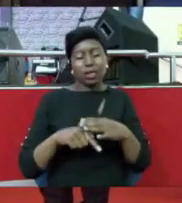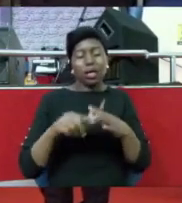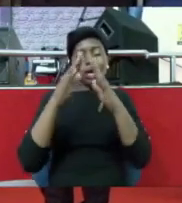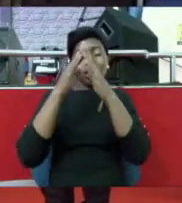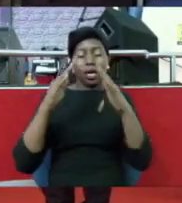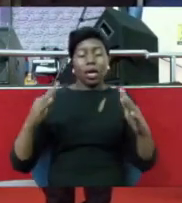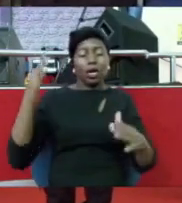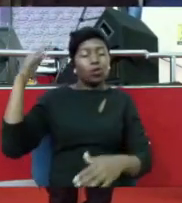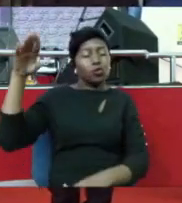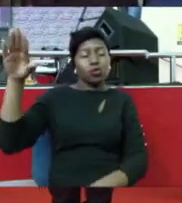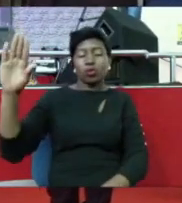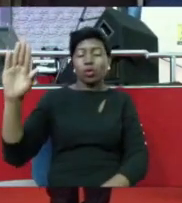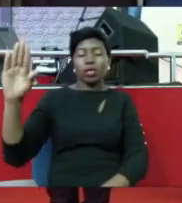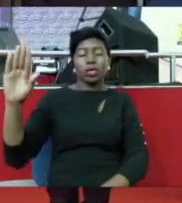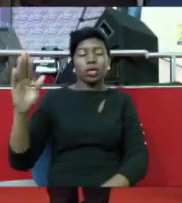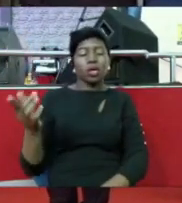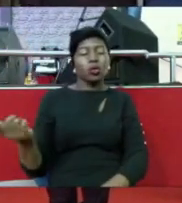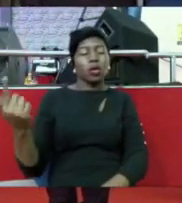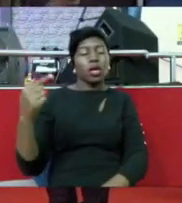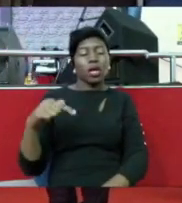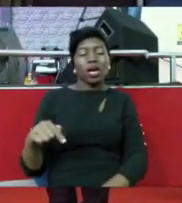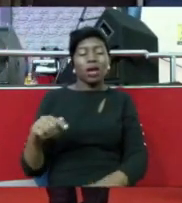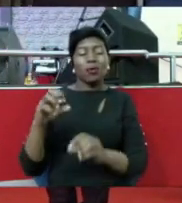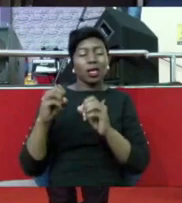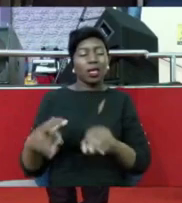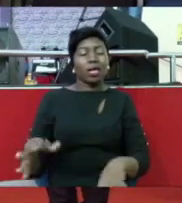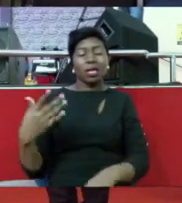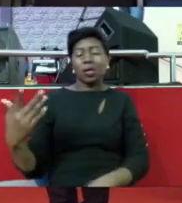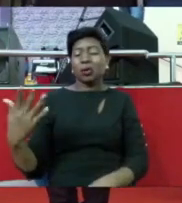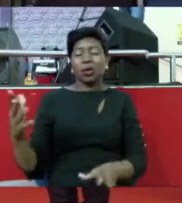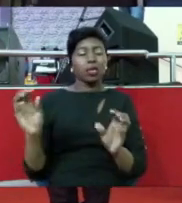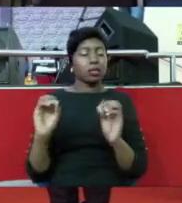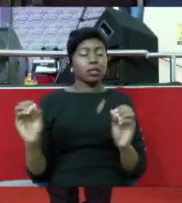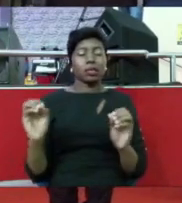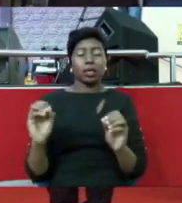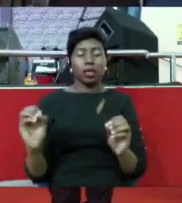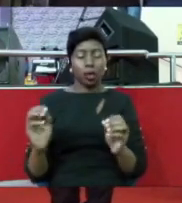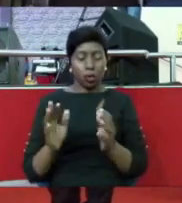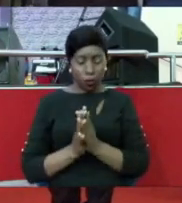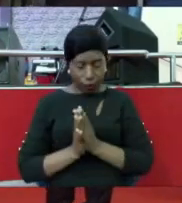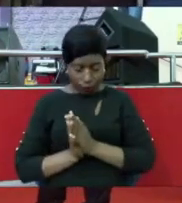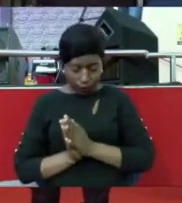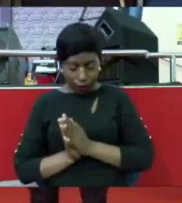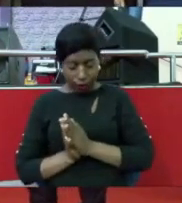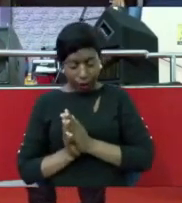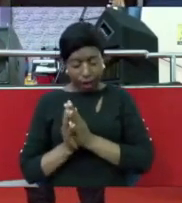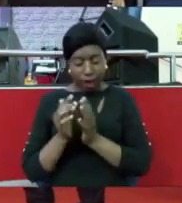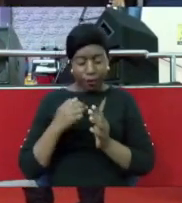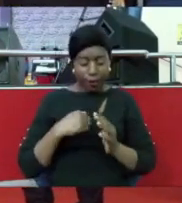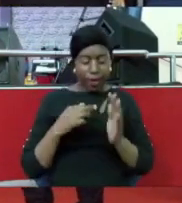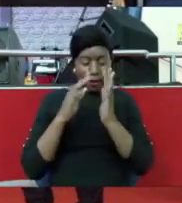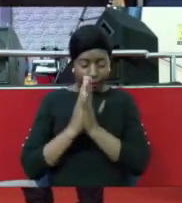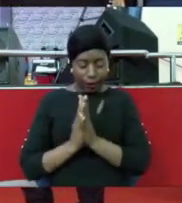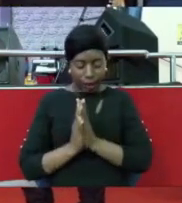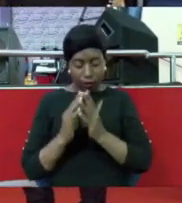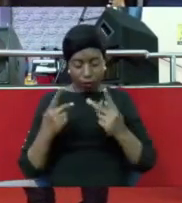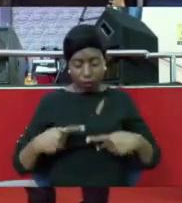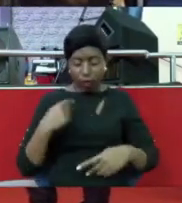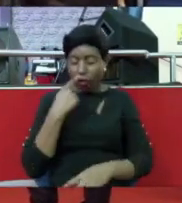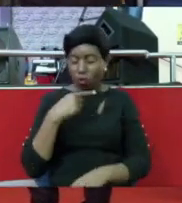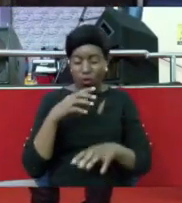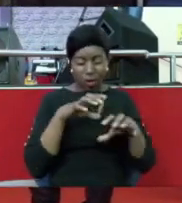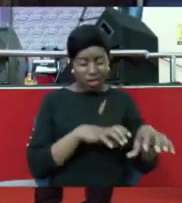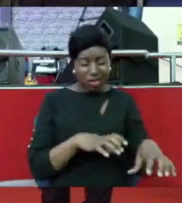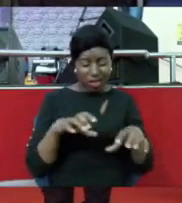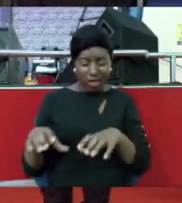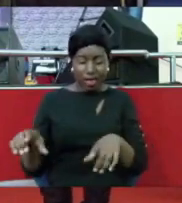come but not empty. Hatutakuja mikono mitupu. I want to pray for those that are struggling like Isaac. Nataka kuombea wale ambao wanang'ana kama Isaac.